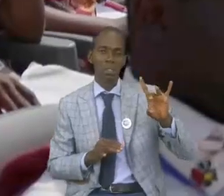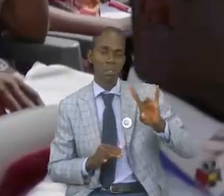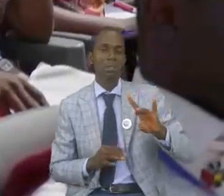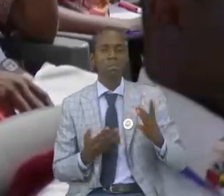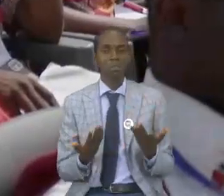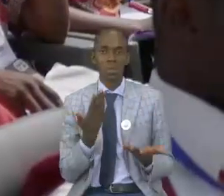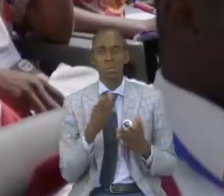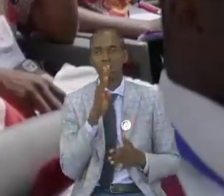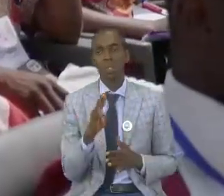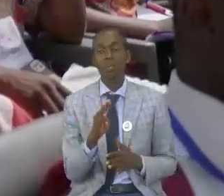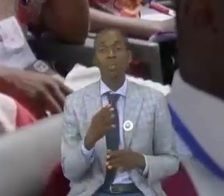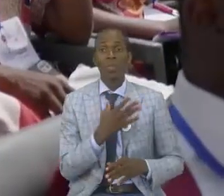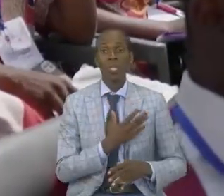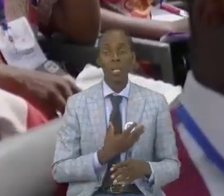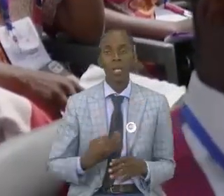88. And